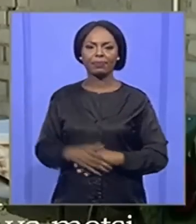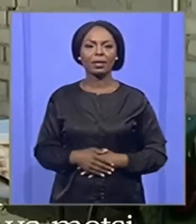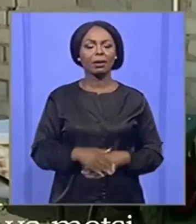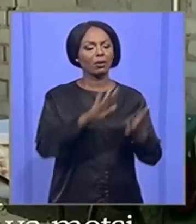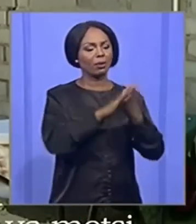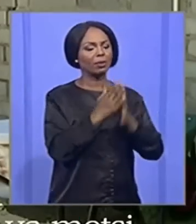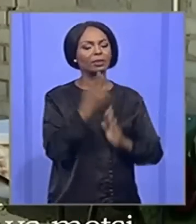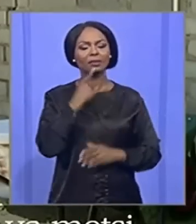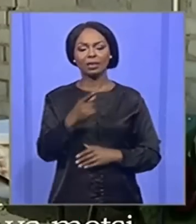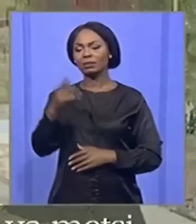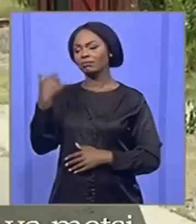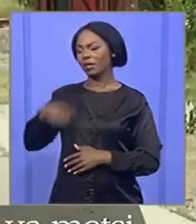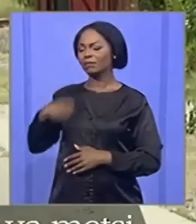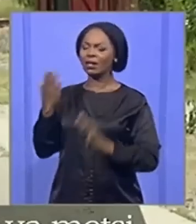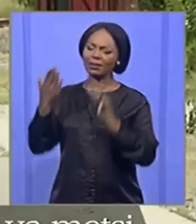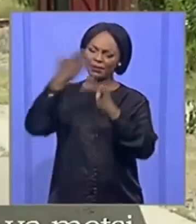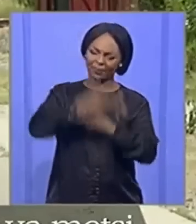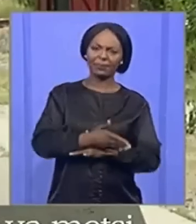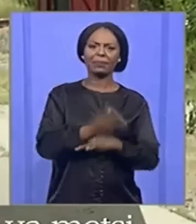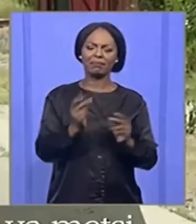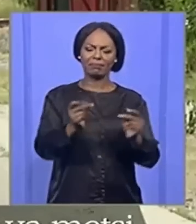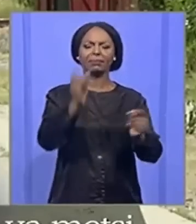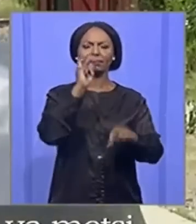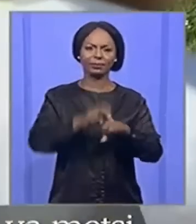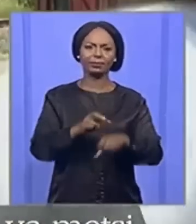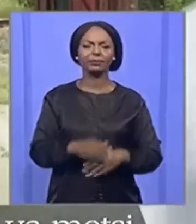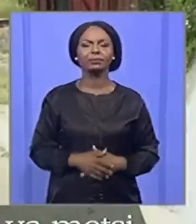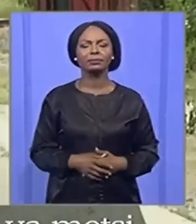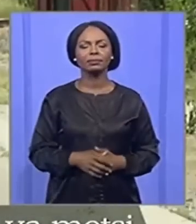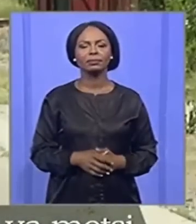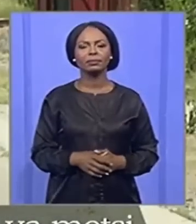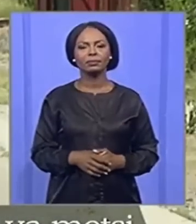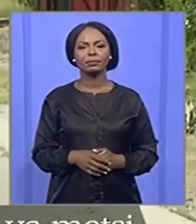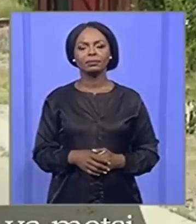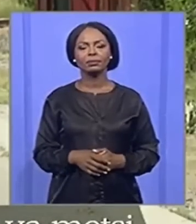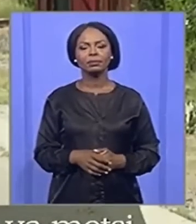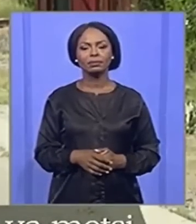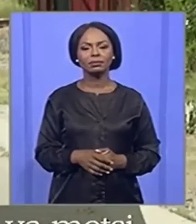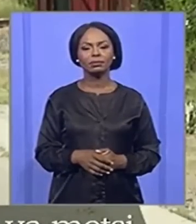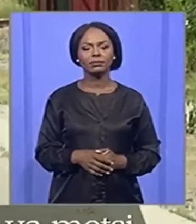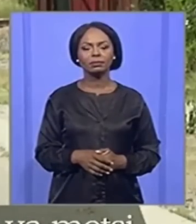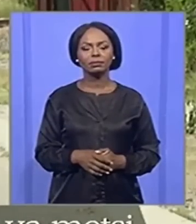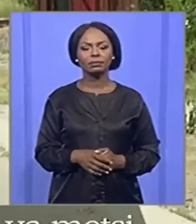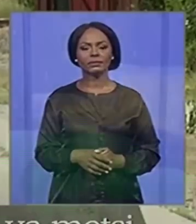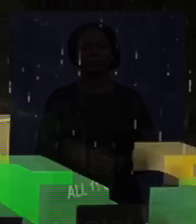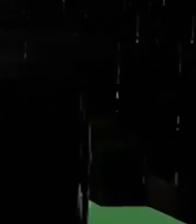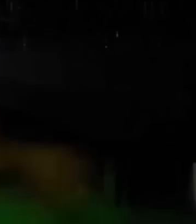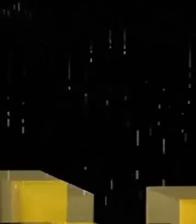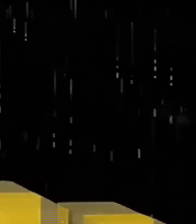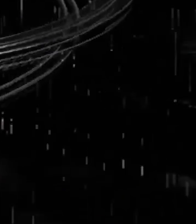le ponaletso. Makgala Masiteng, Lefapheng la Ditaba ho SABC Virginia.